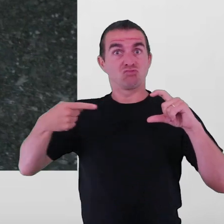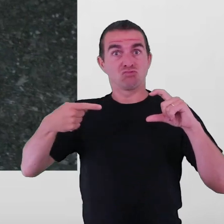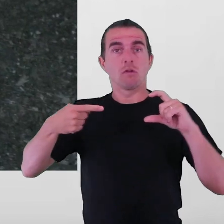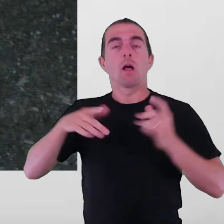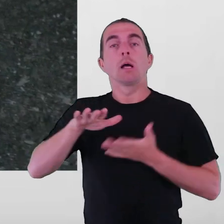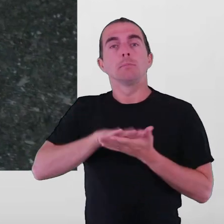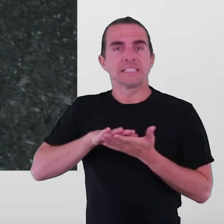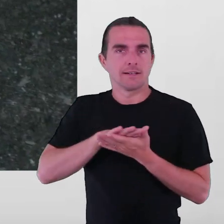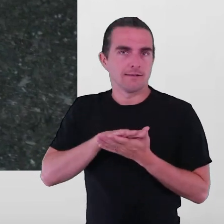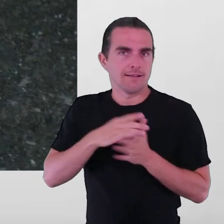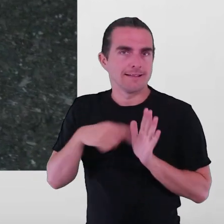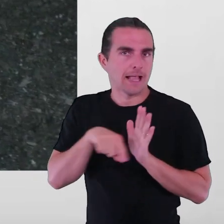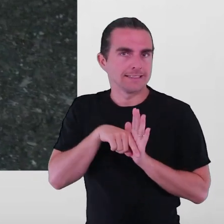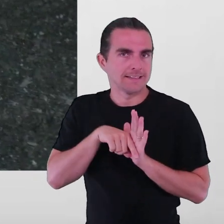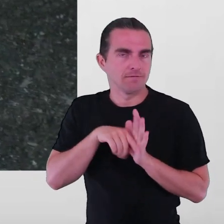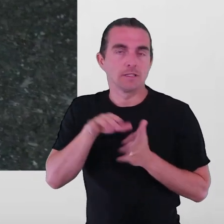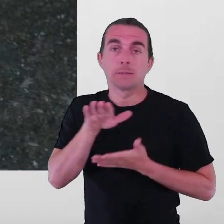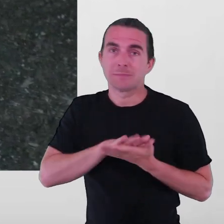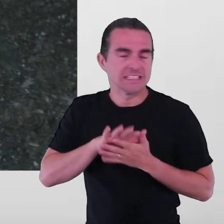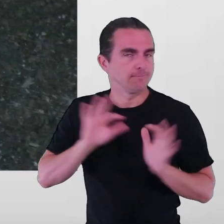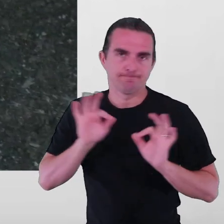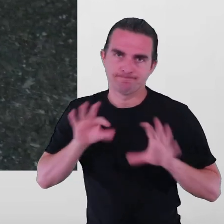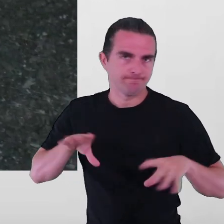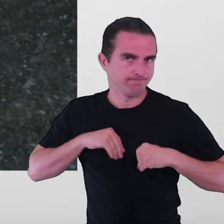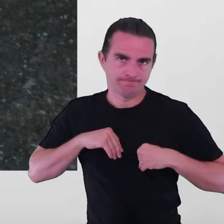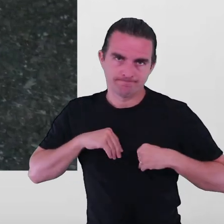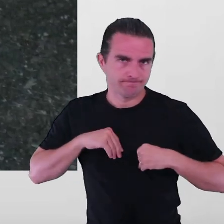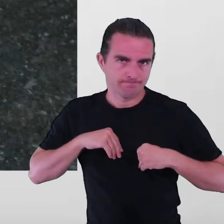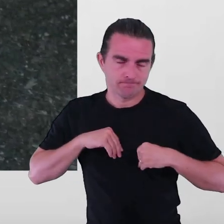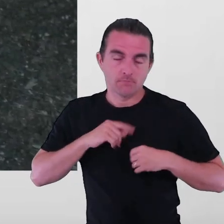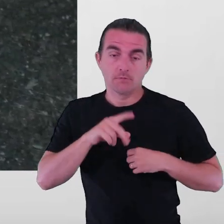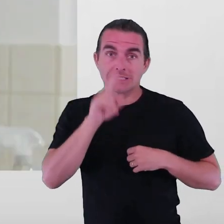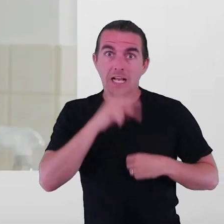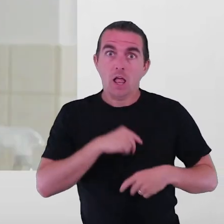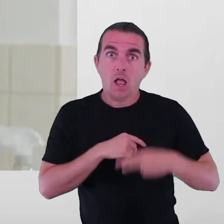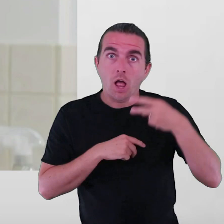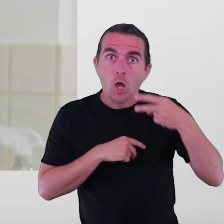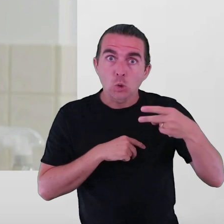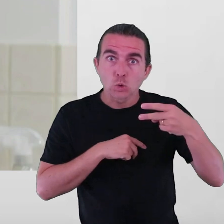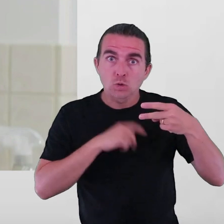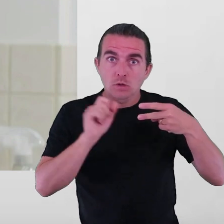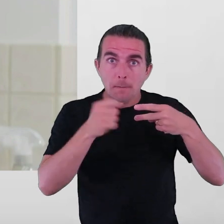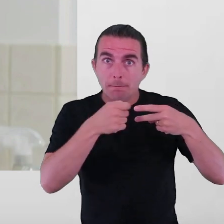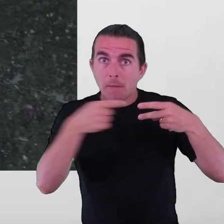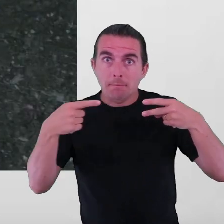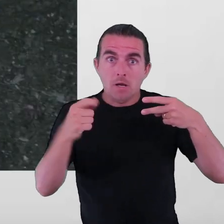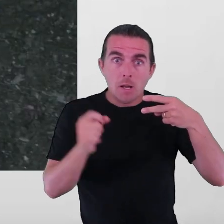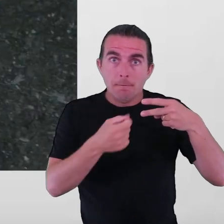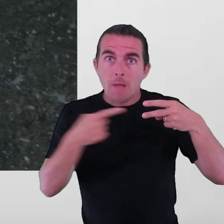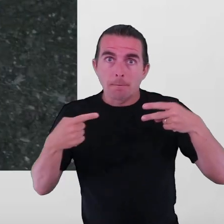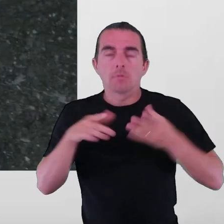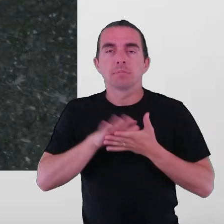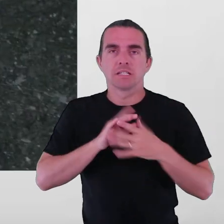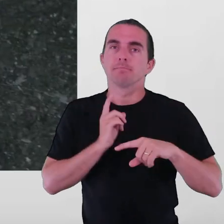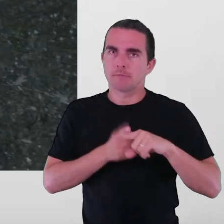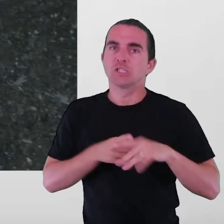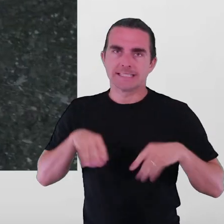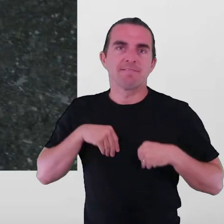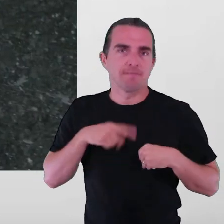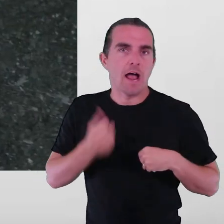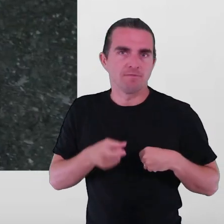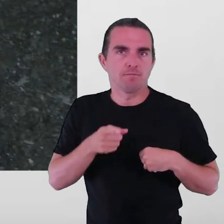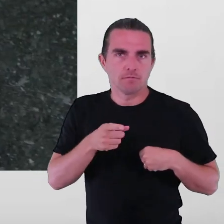line next to C, your result is negative. If you have 2 lines, then your result